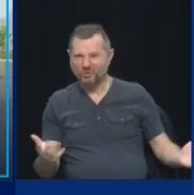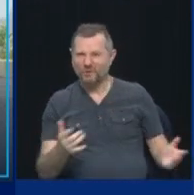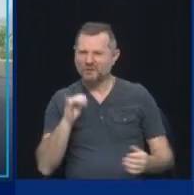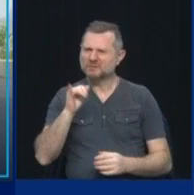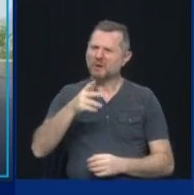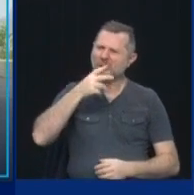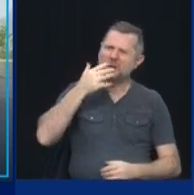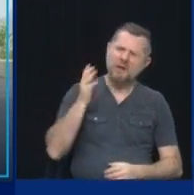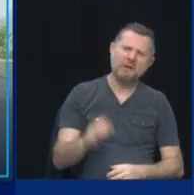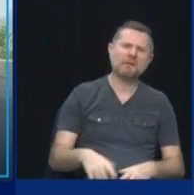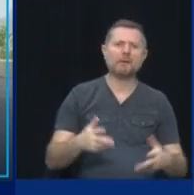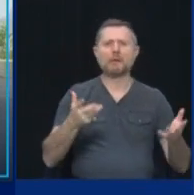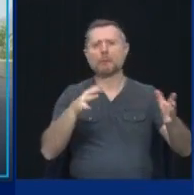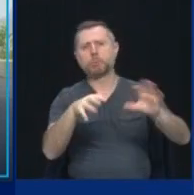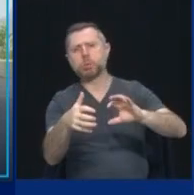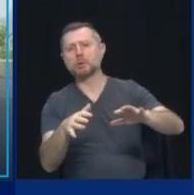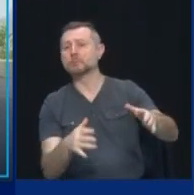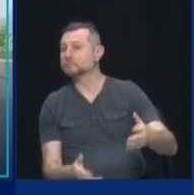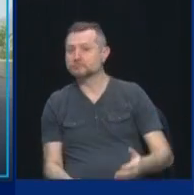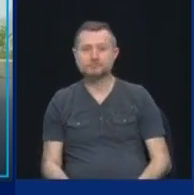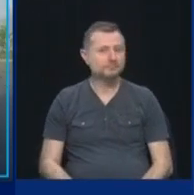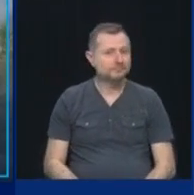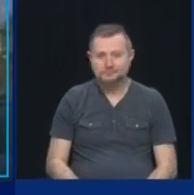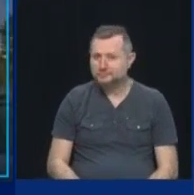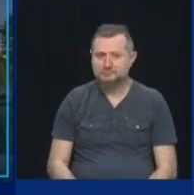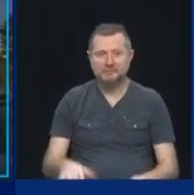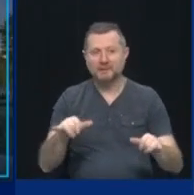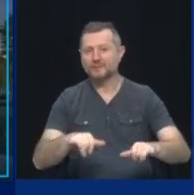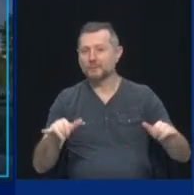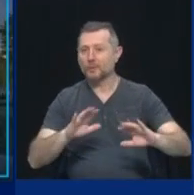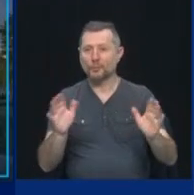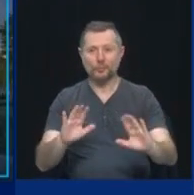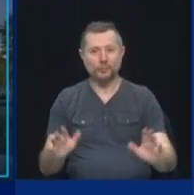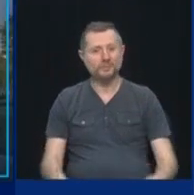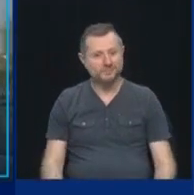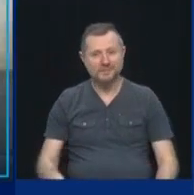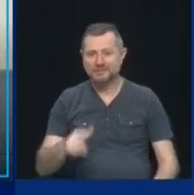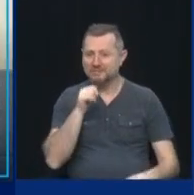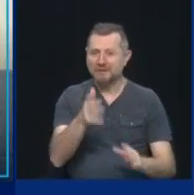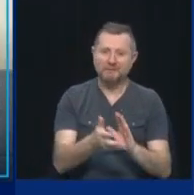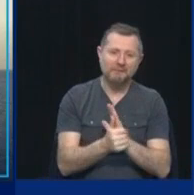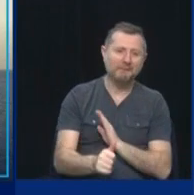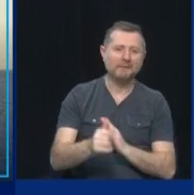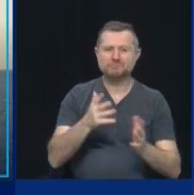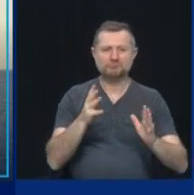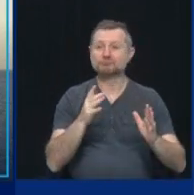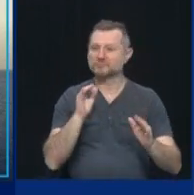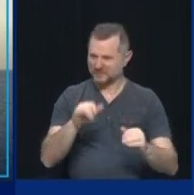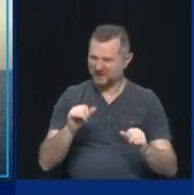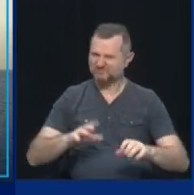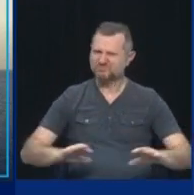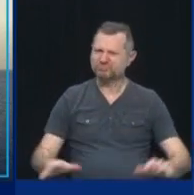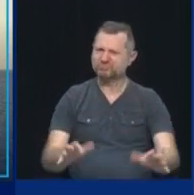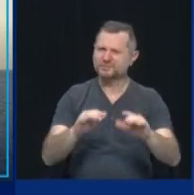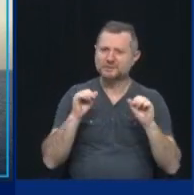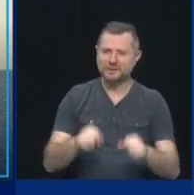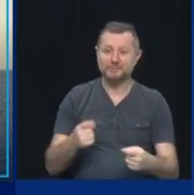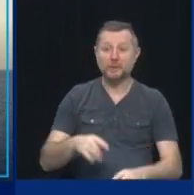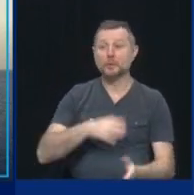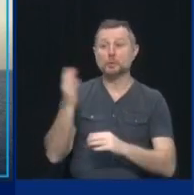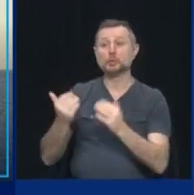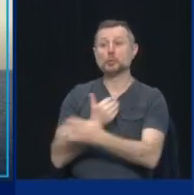apathy and incompetence. You can actually make something happen. New Belmont Arena,